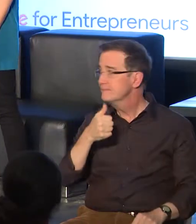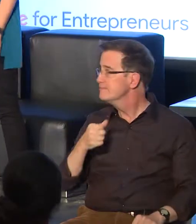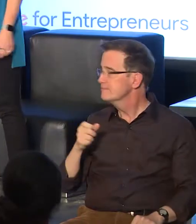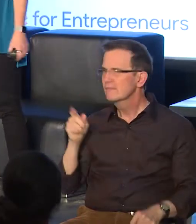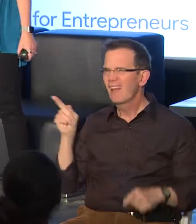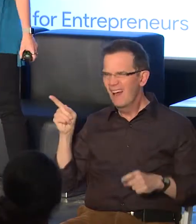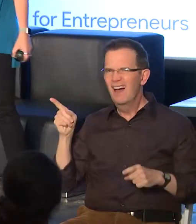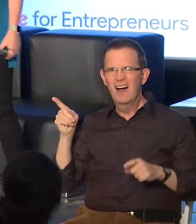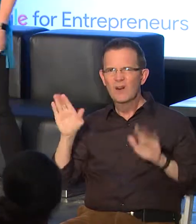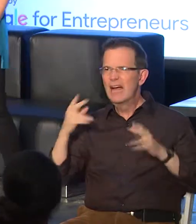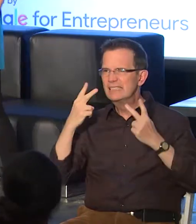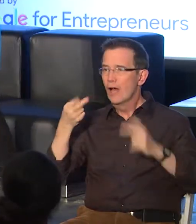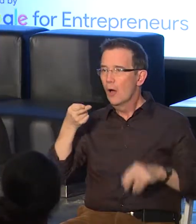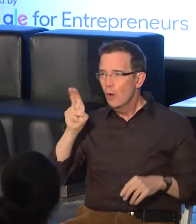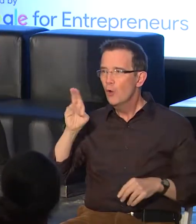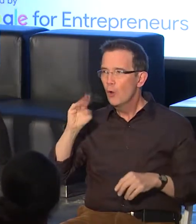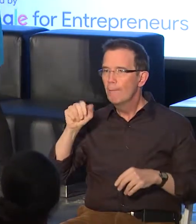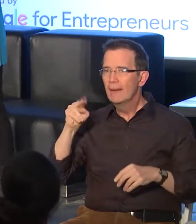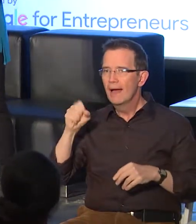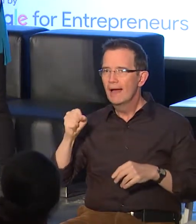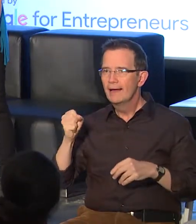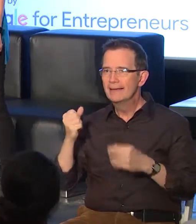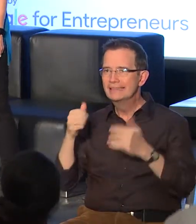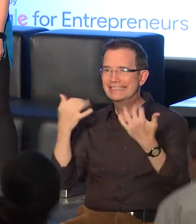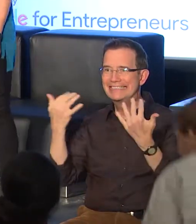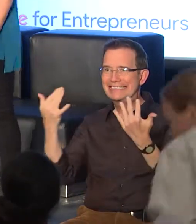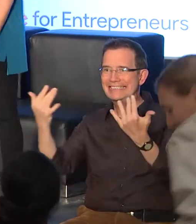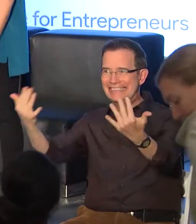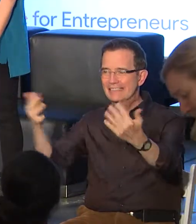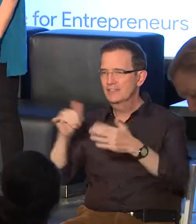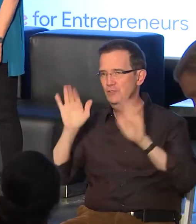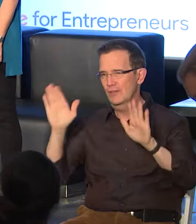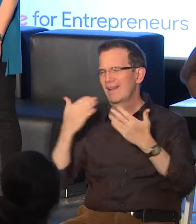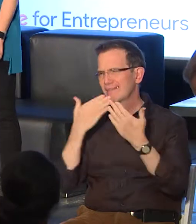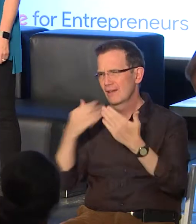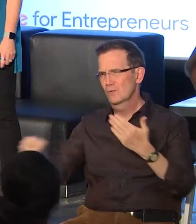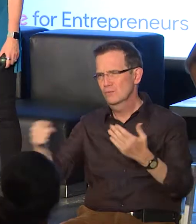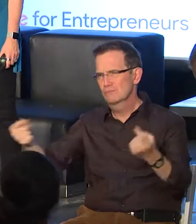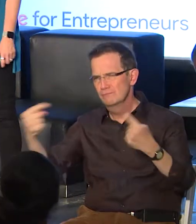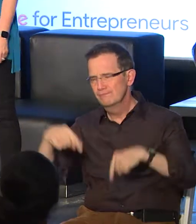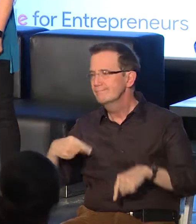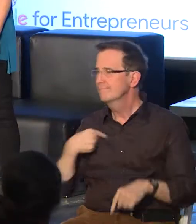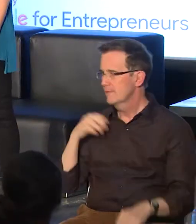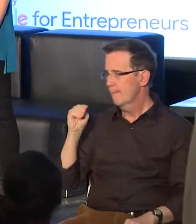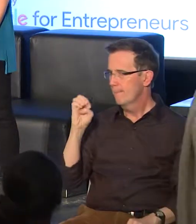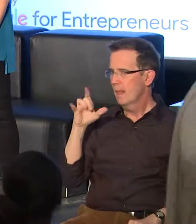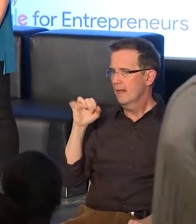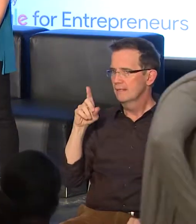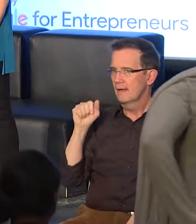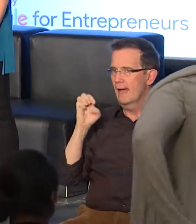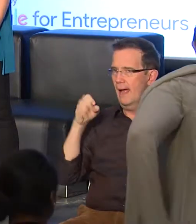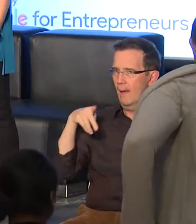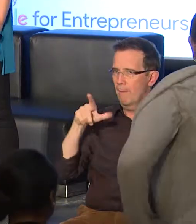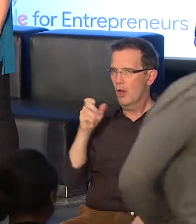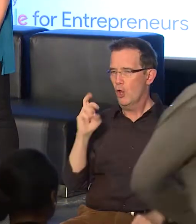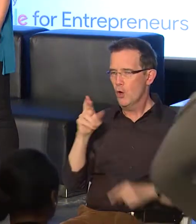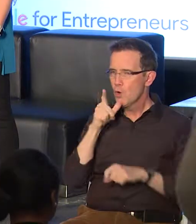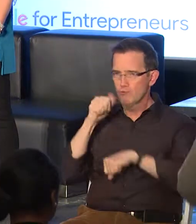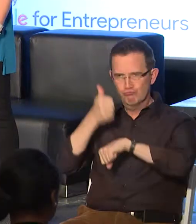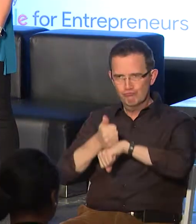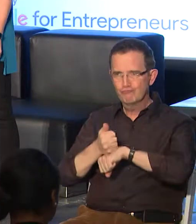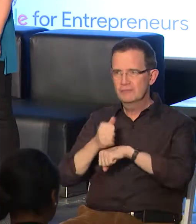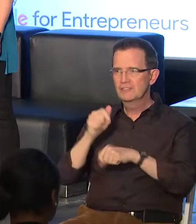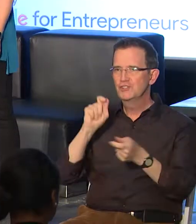here. That's great. That's a good job. Thank you. Thank you all for coming. Thank you all for coming. Awesome. I'm Melinda Epler. I'm the founder and CEO of Change